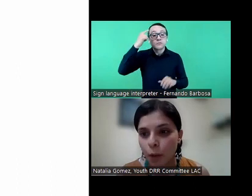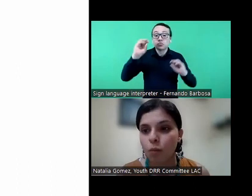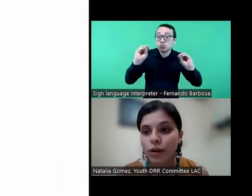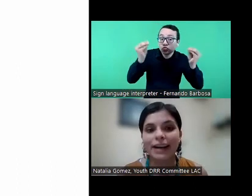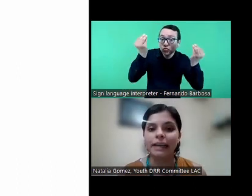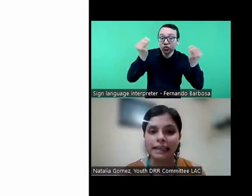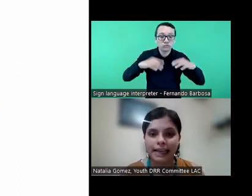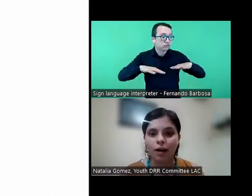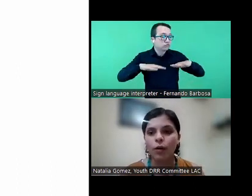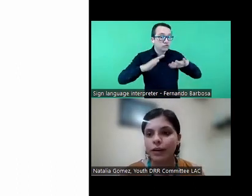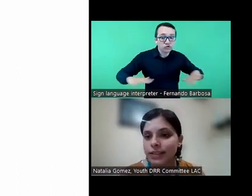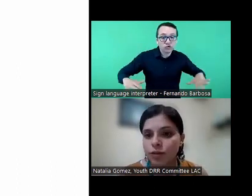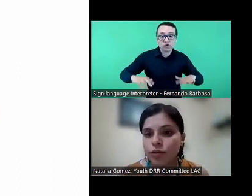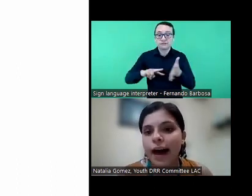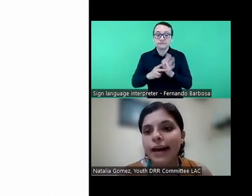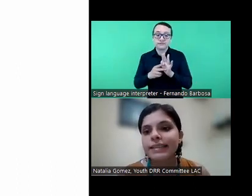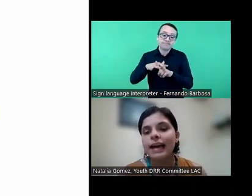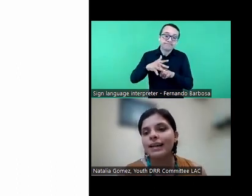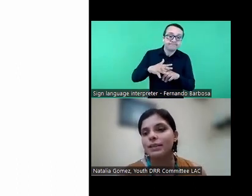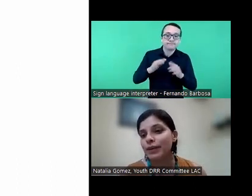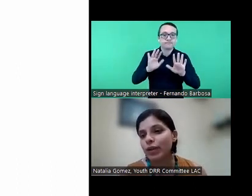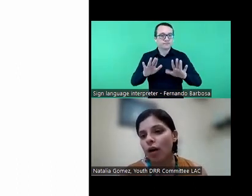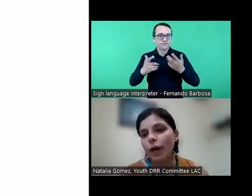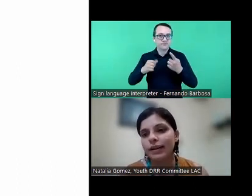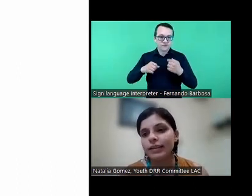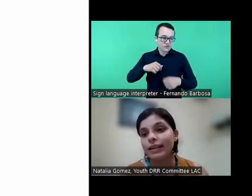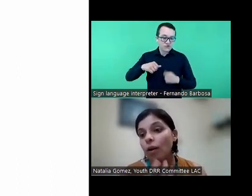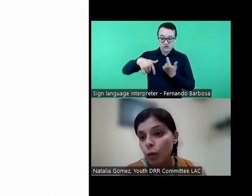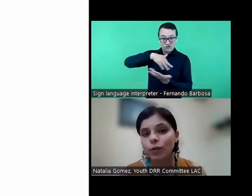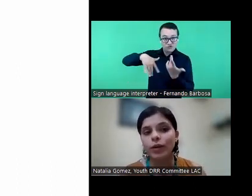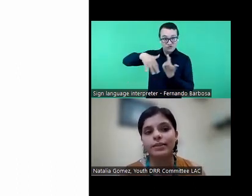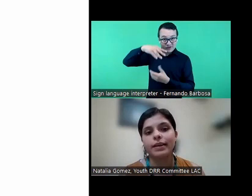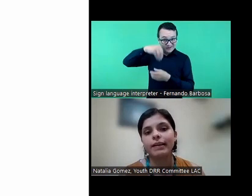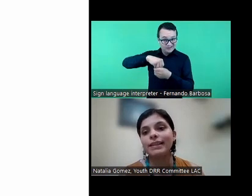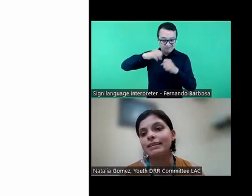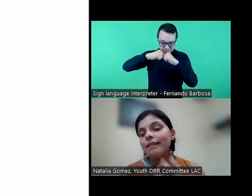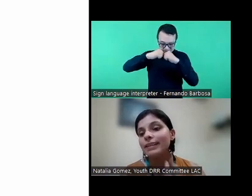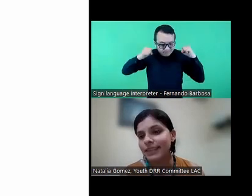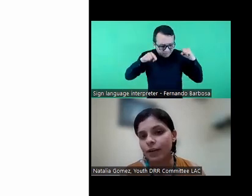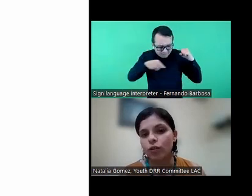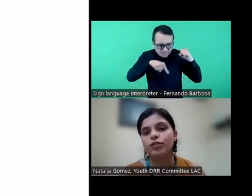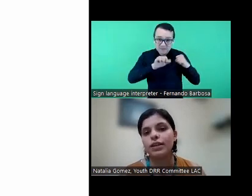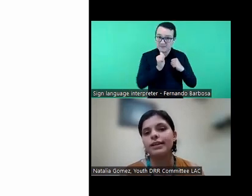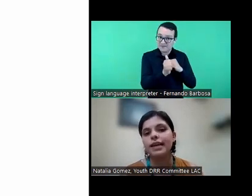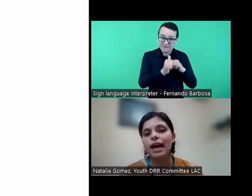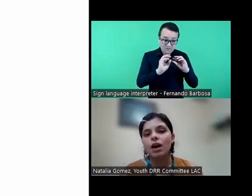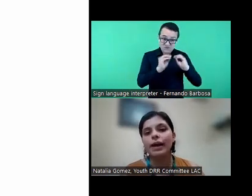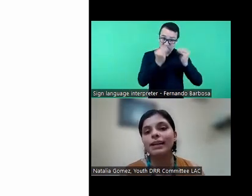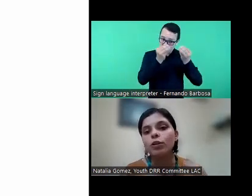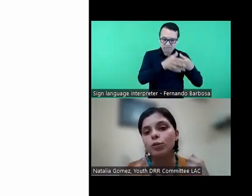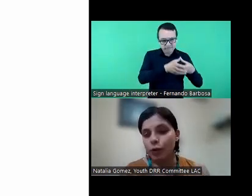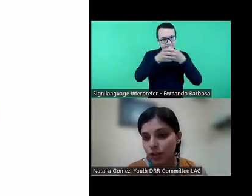than mentioning children and youngsters as a vulnerabilized group, youth must